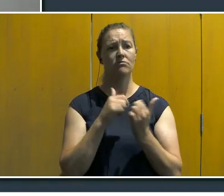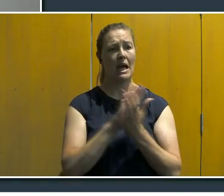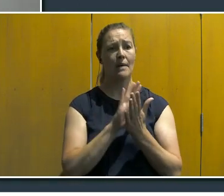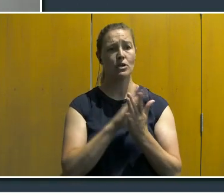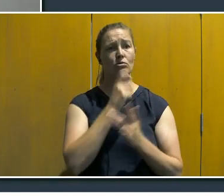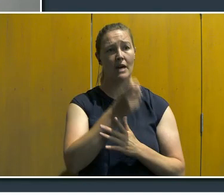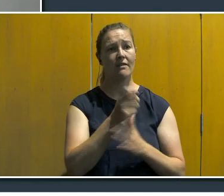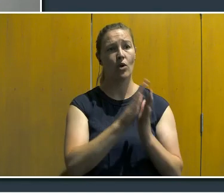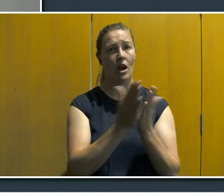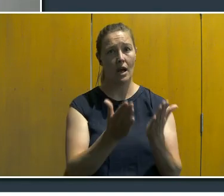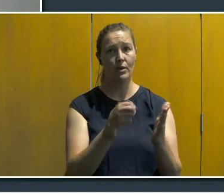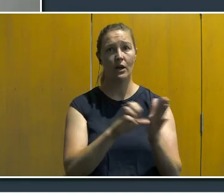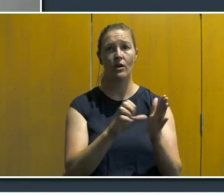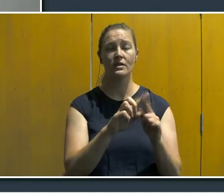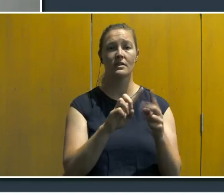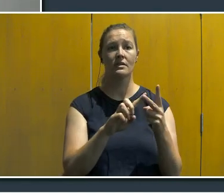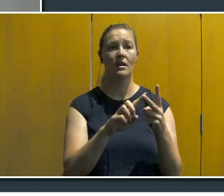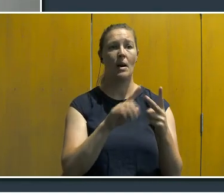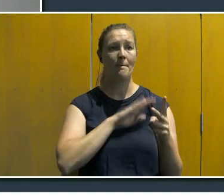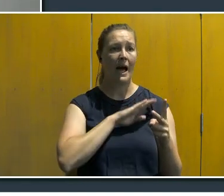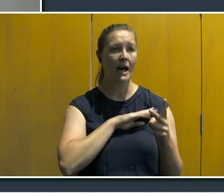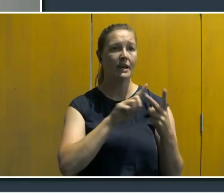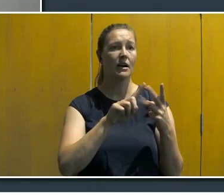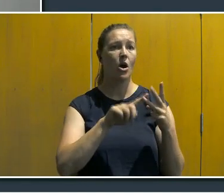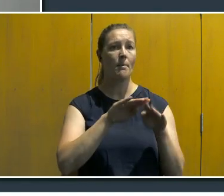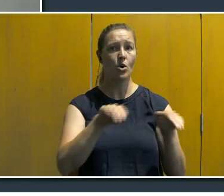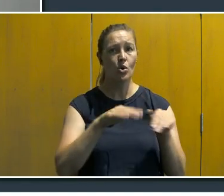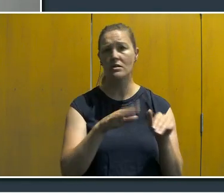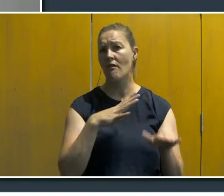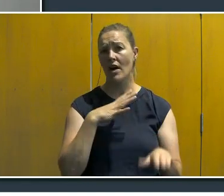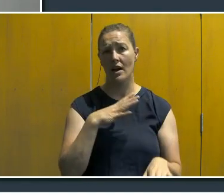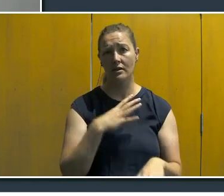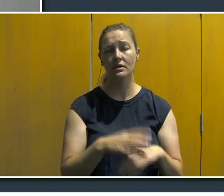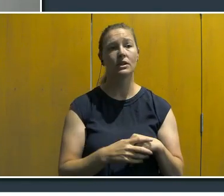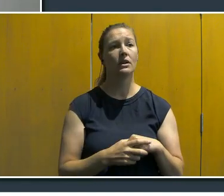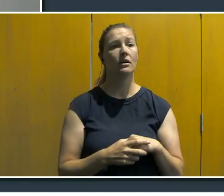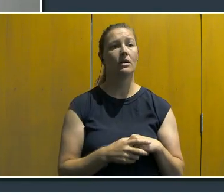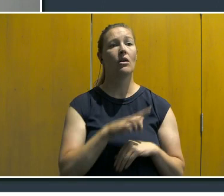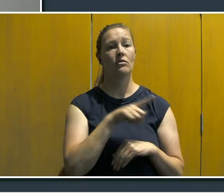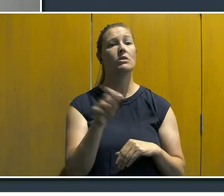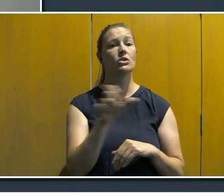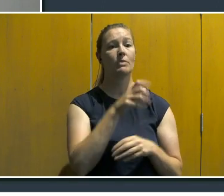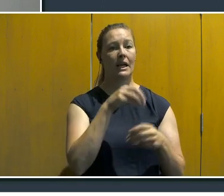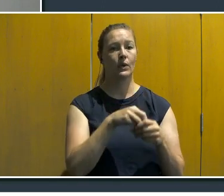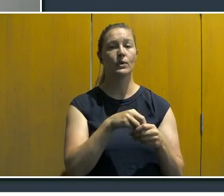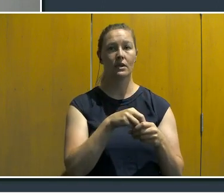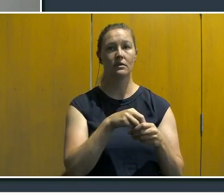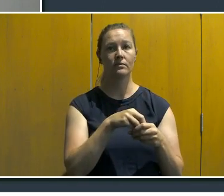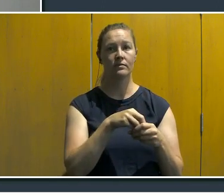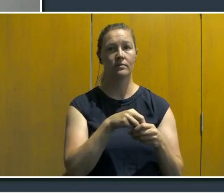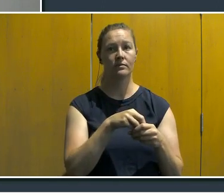libraries, pay for the parks and pay for the pools, and those should be included in